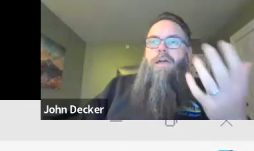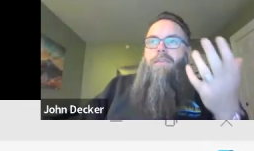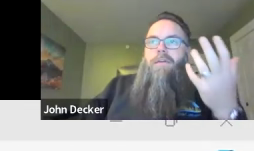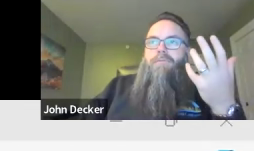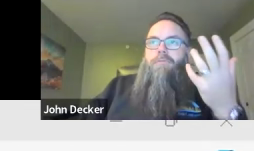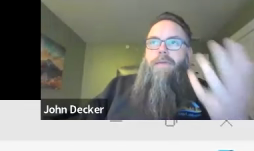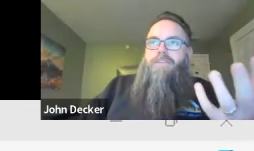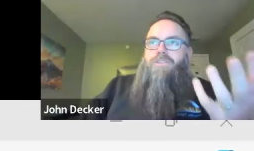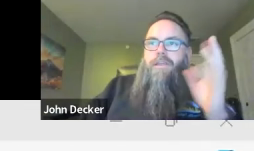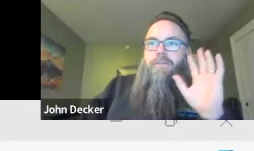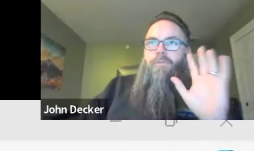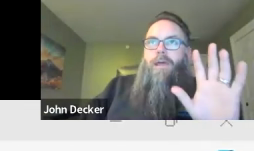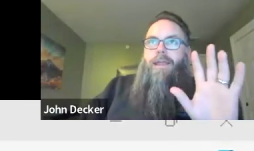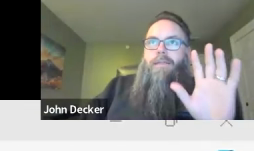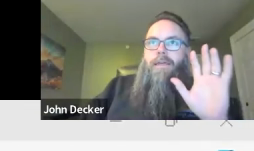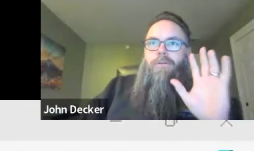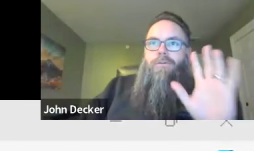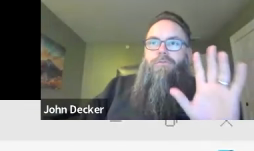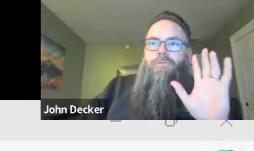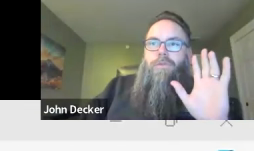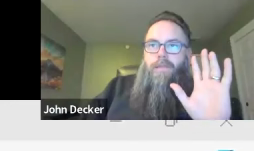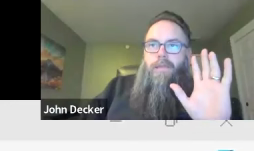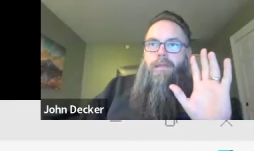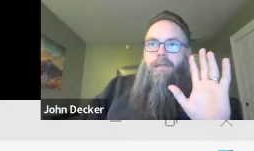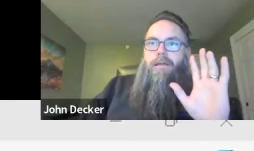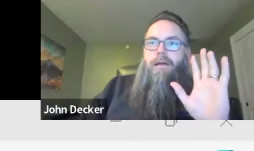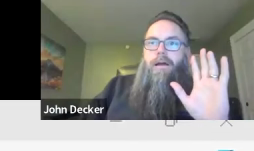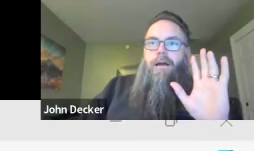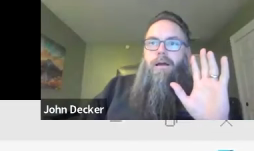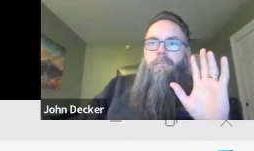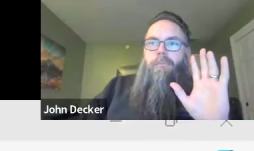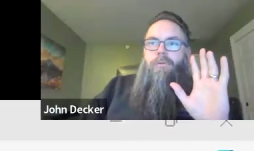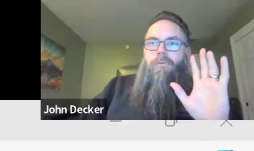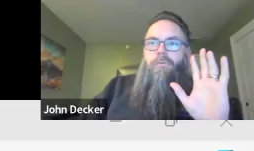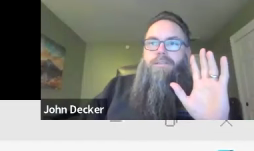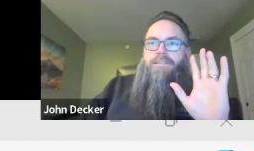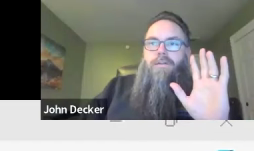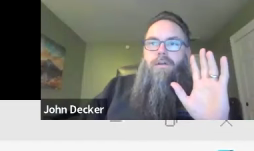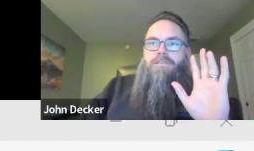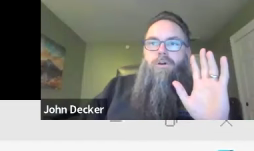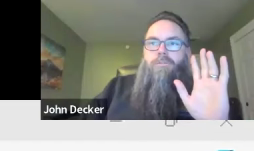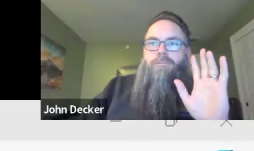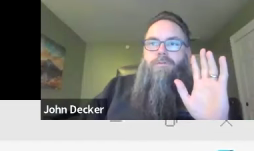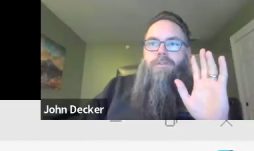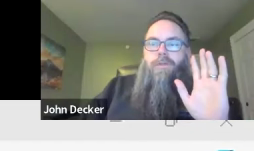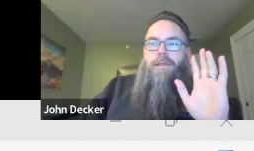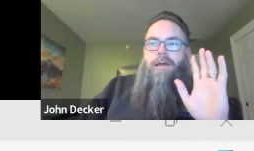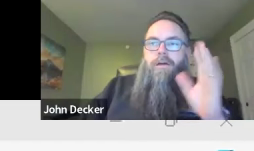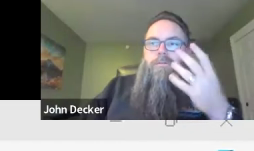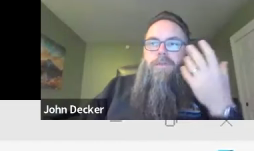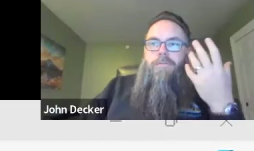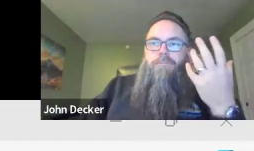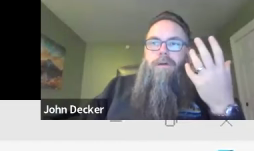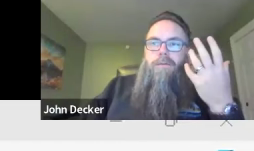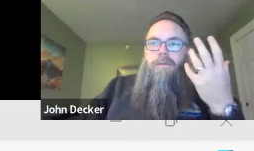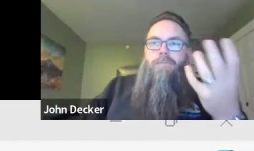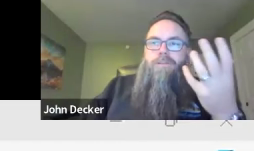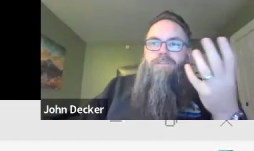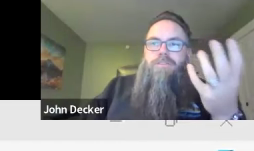can find the information in writing that you need once it has all been posted. Right now,